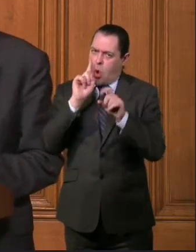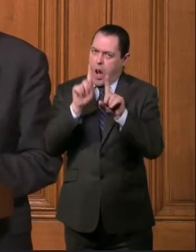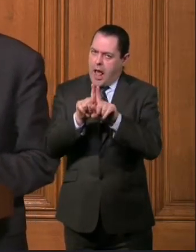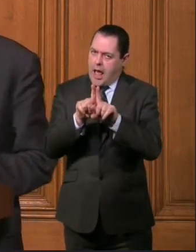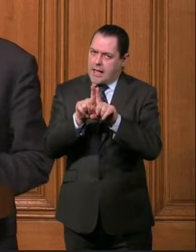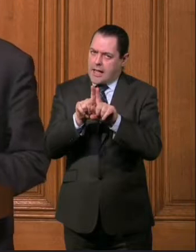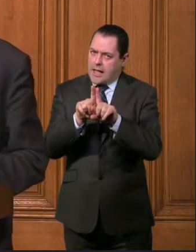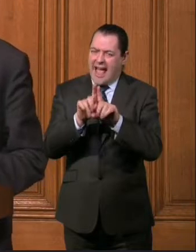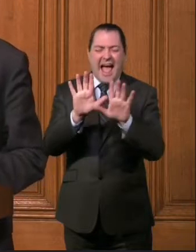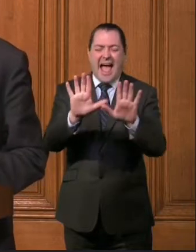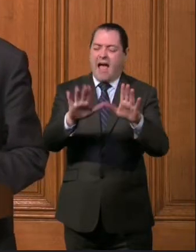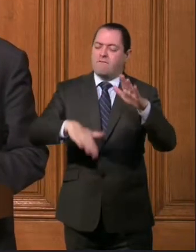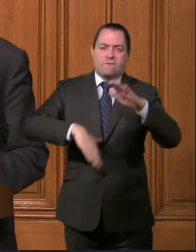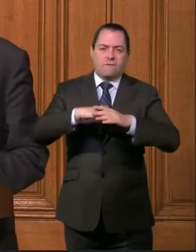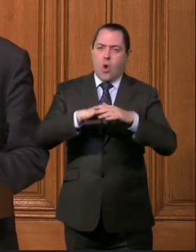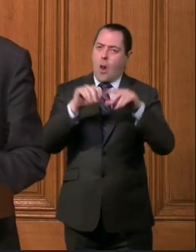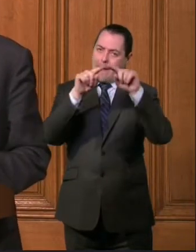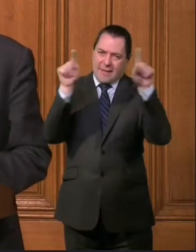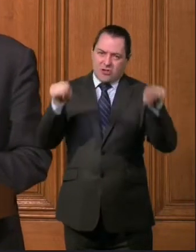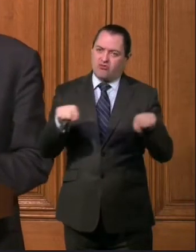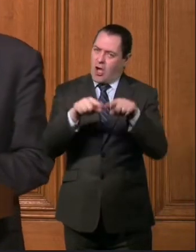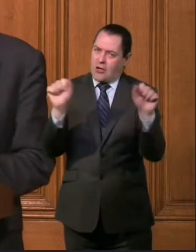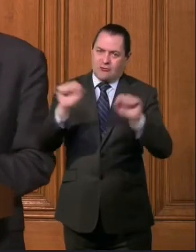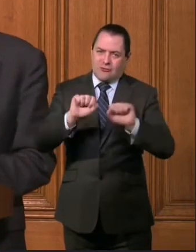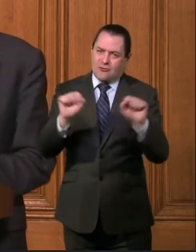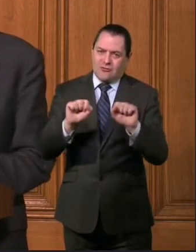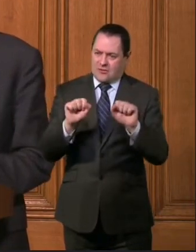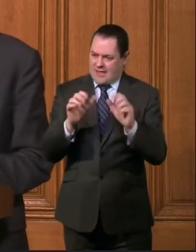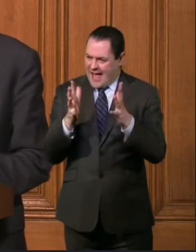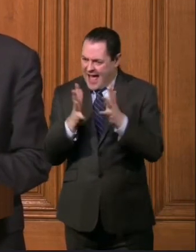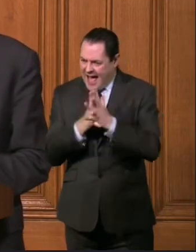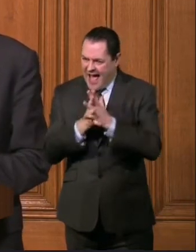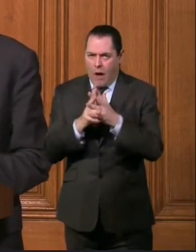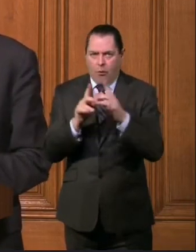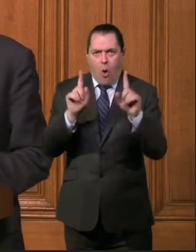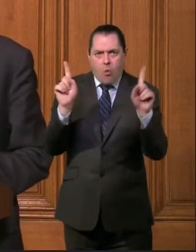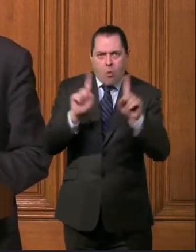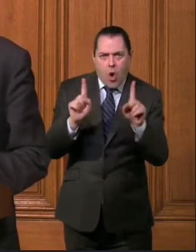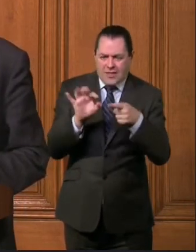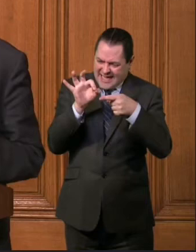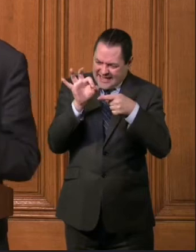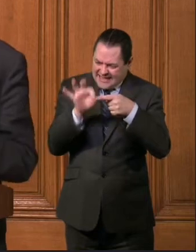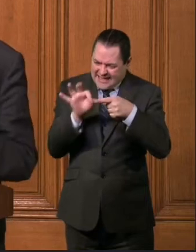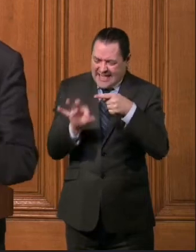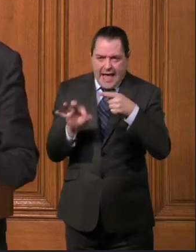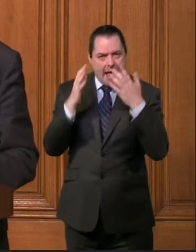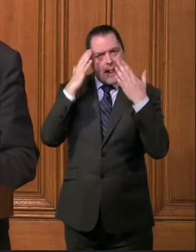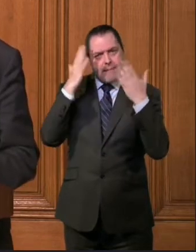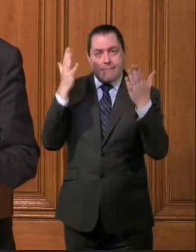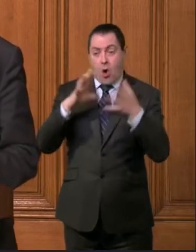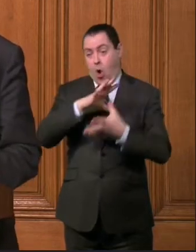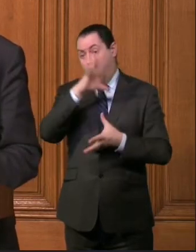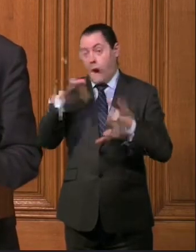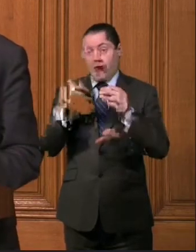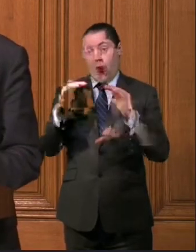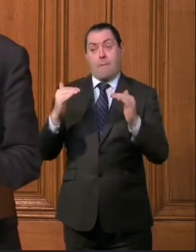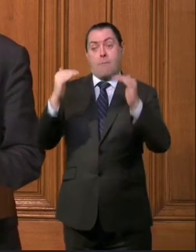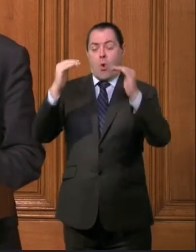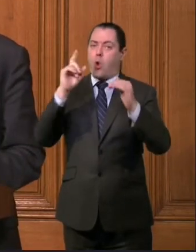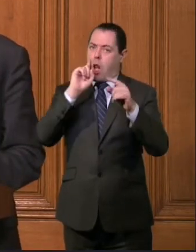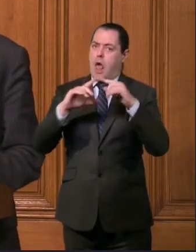of the precise nature or indeed whether it is overall increase, but it looks like it is. And I want to give some context. If